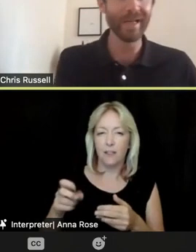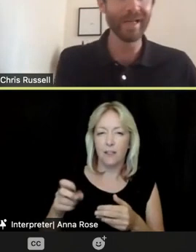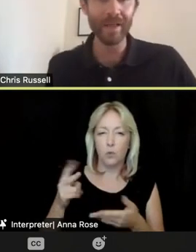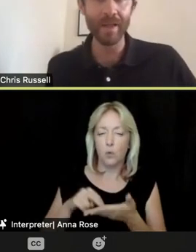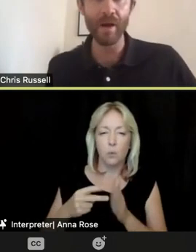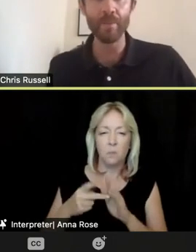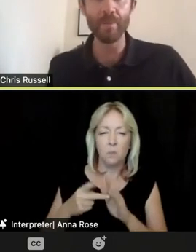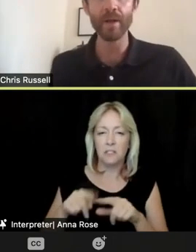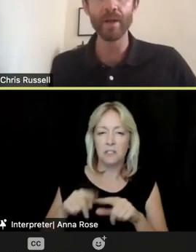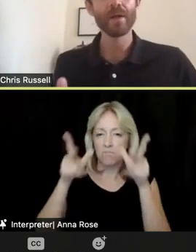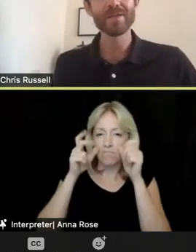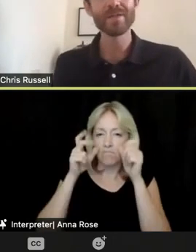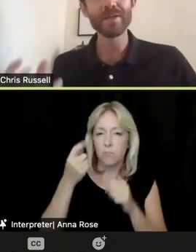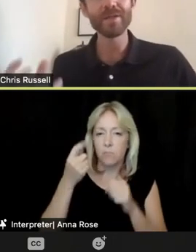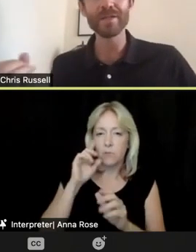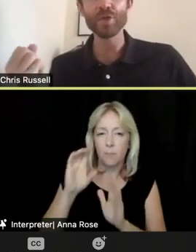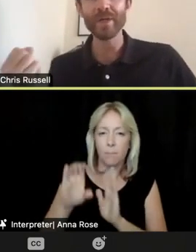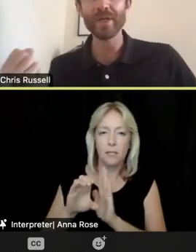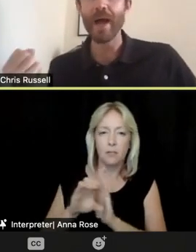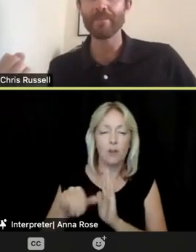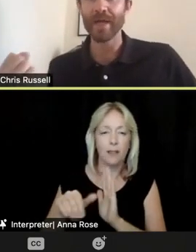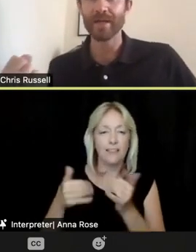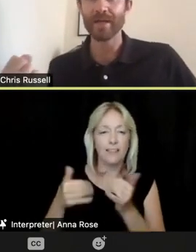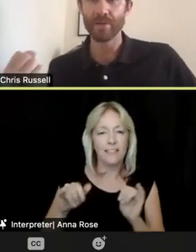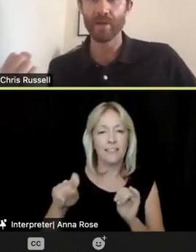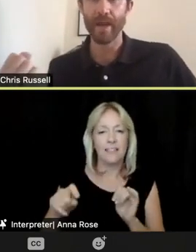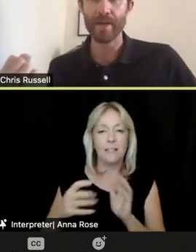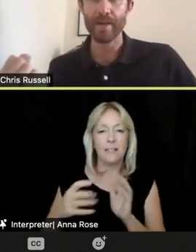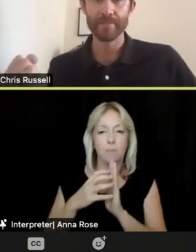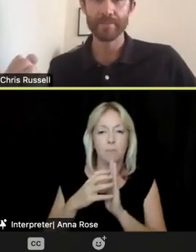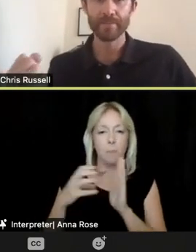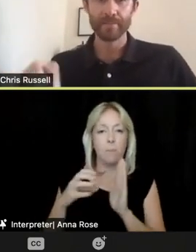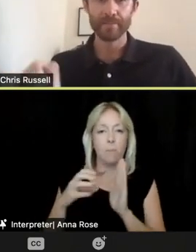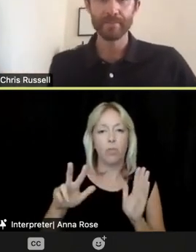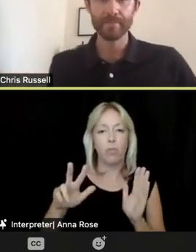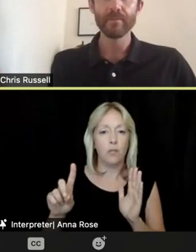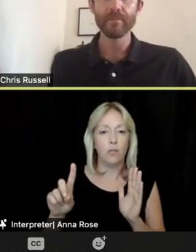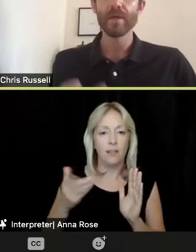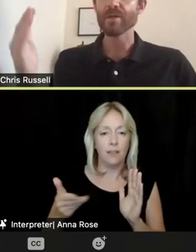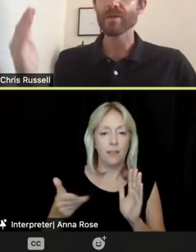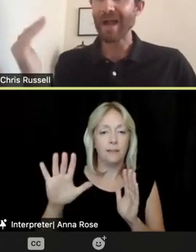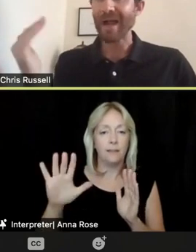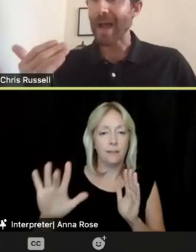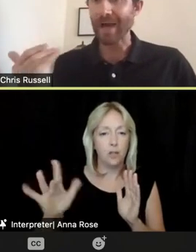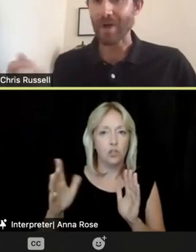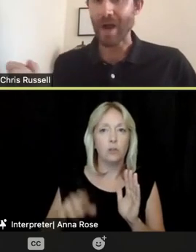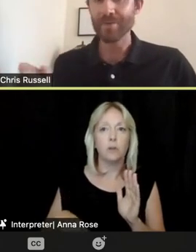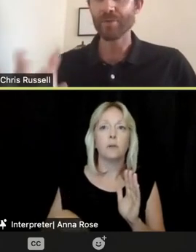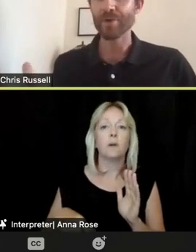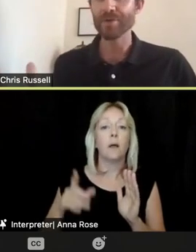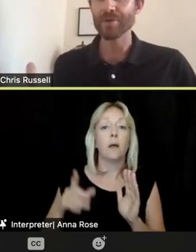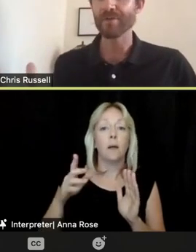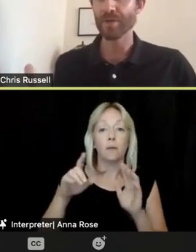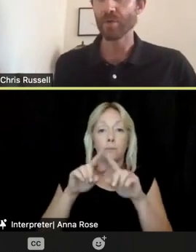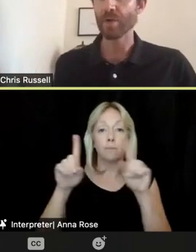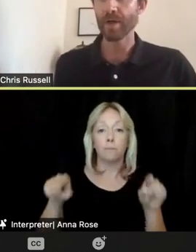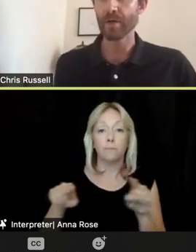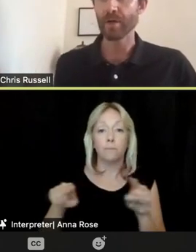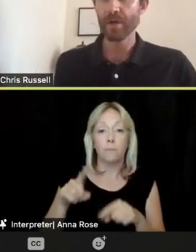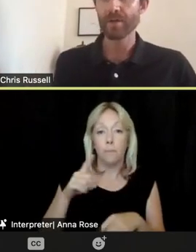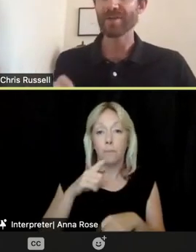point, kind of getting there, but still needs 3D objects to look at. There's a black backdrop to reduce